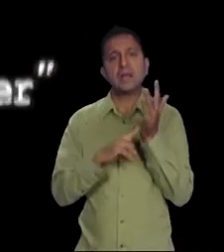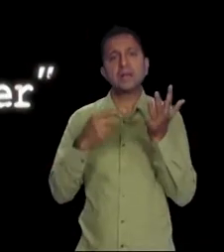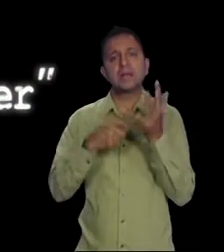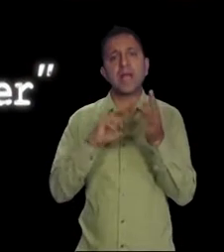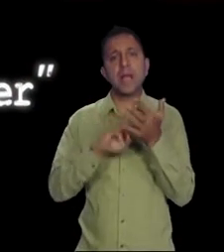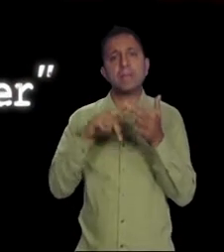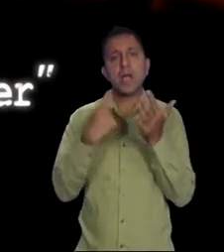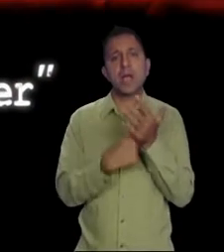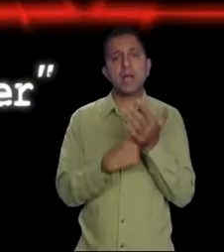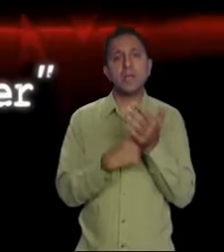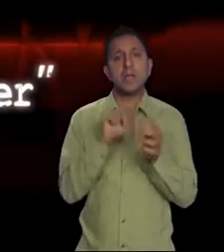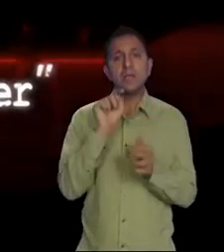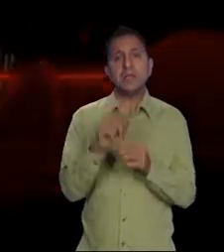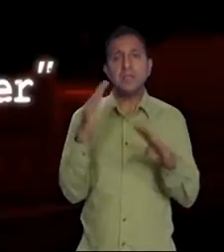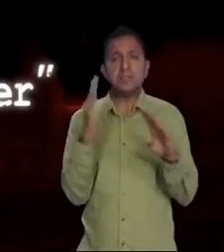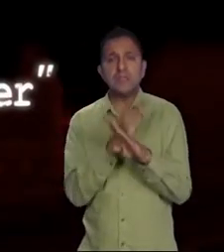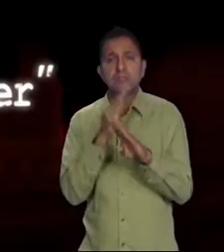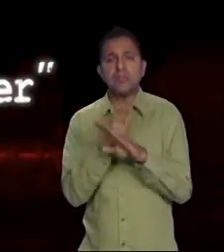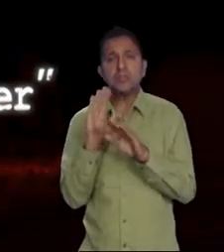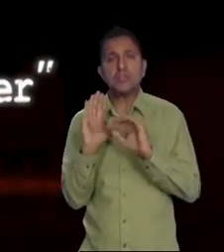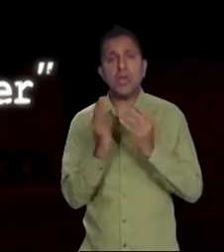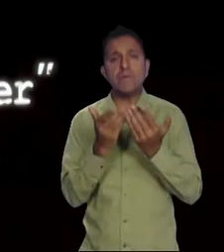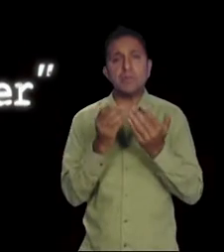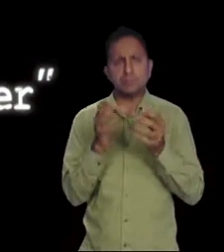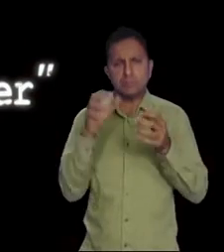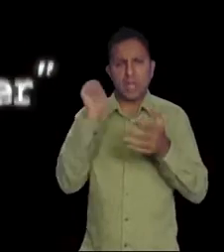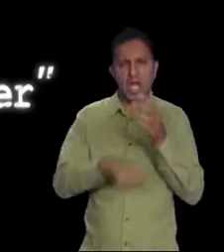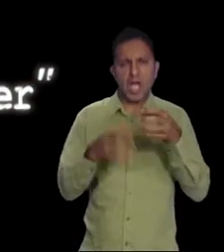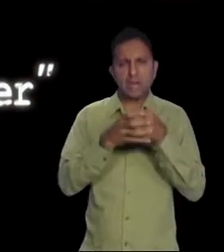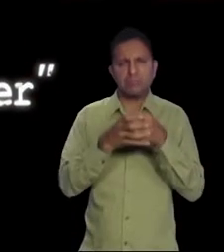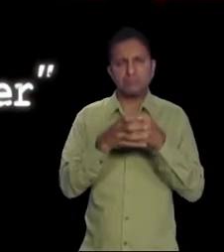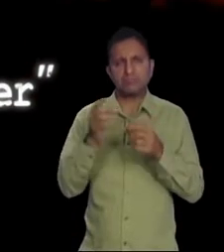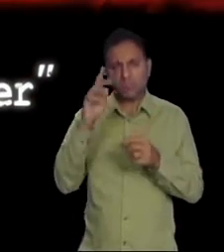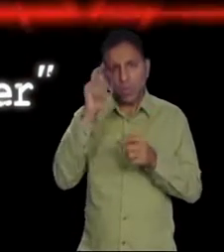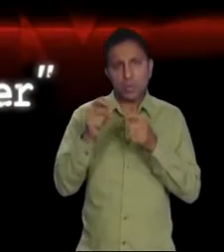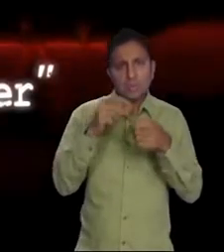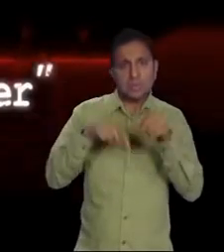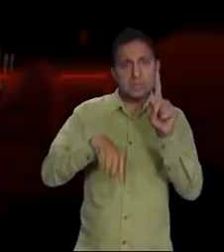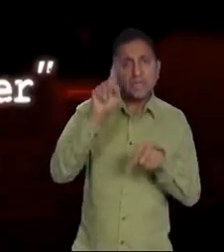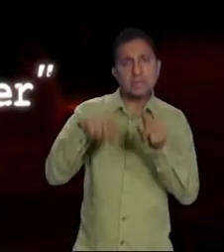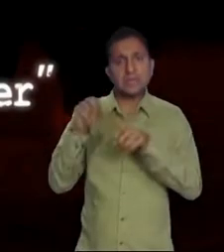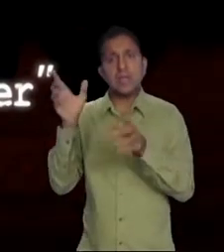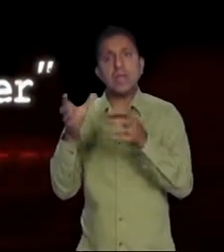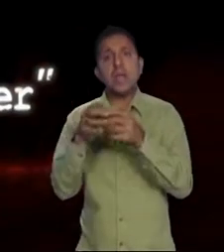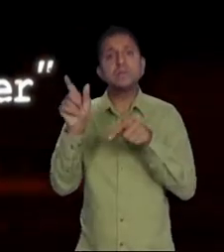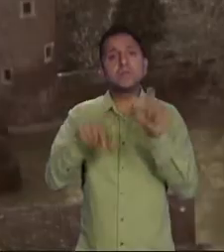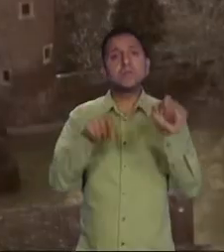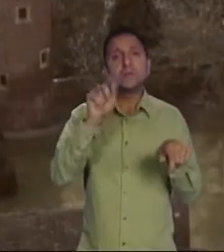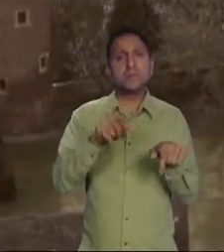hardmen who are called in to cope with sacked agents who have gone berserk, recruits who are being obstinate, or spies who have double-crossed the